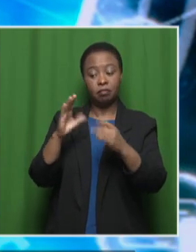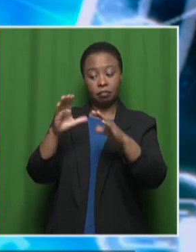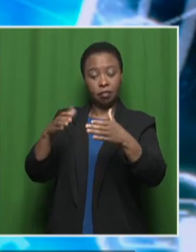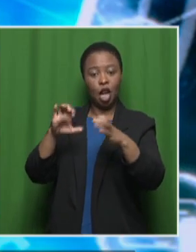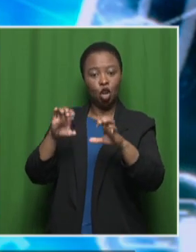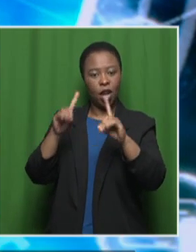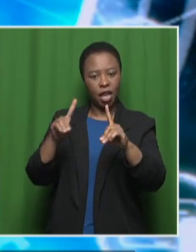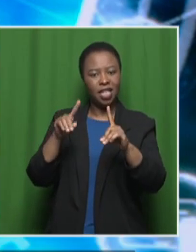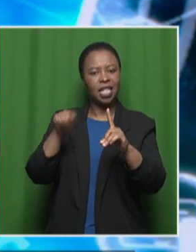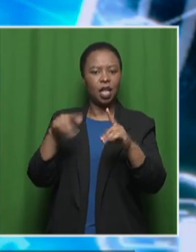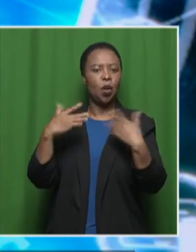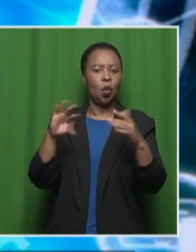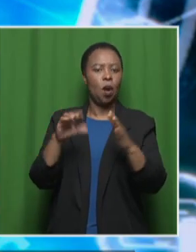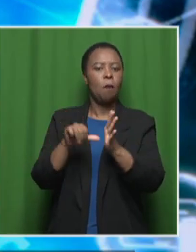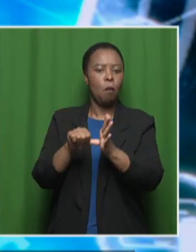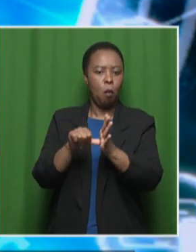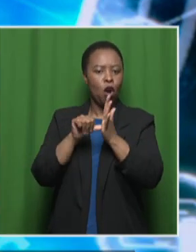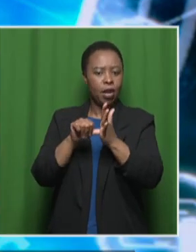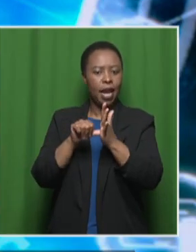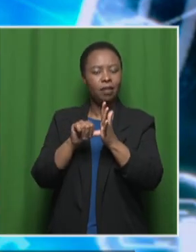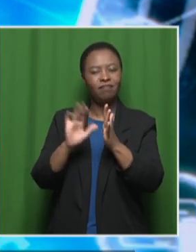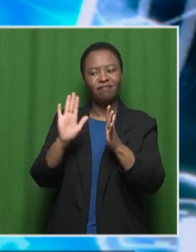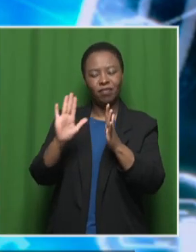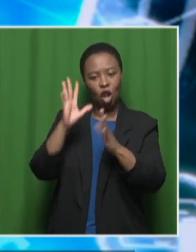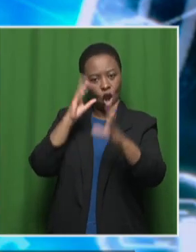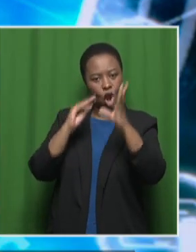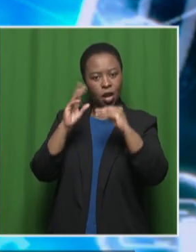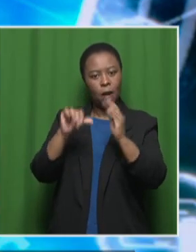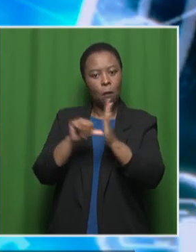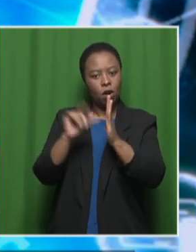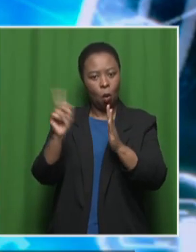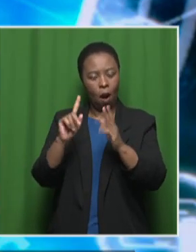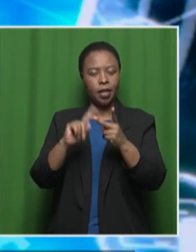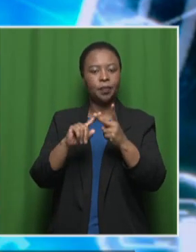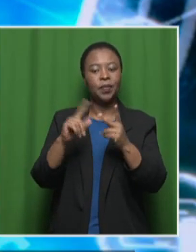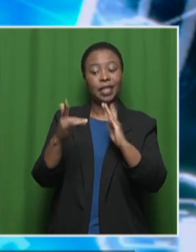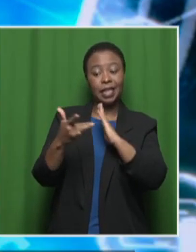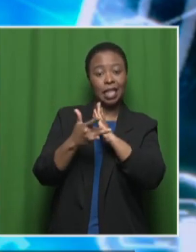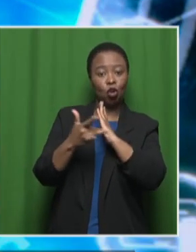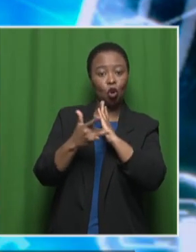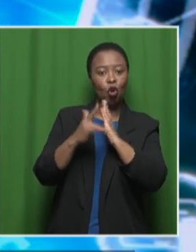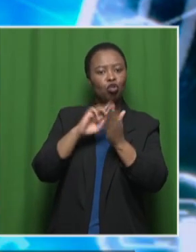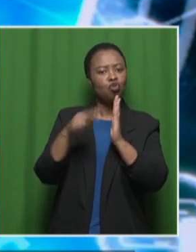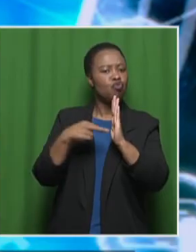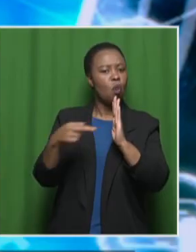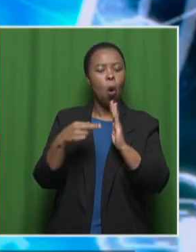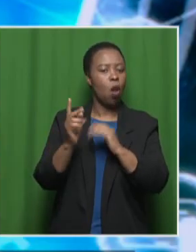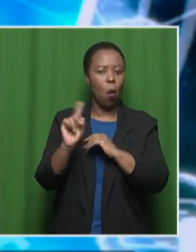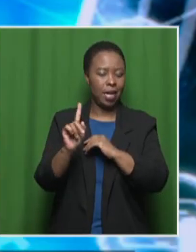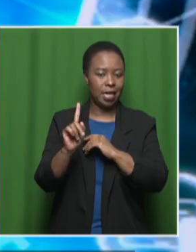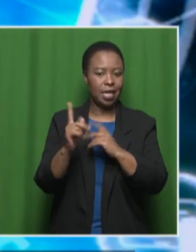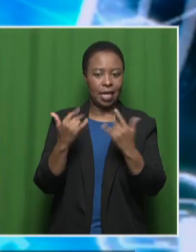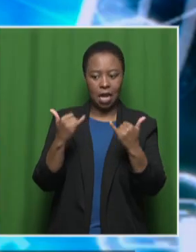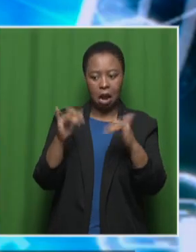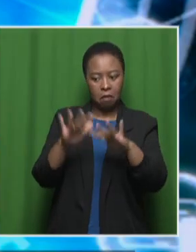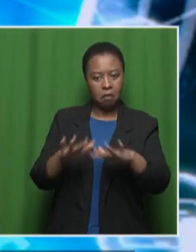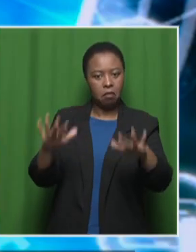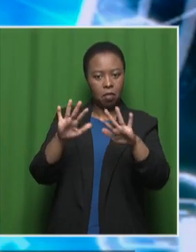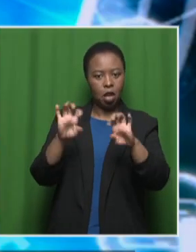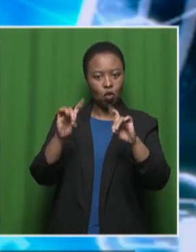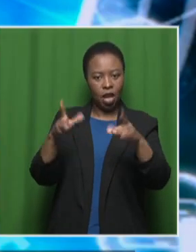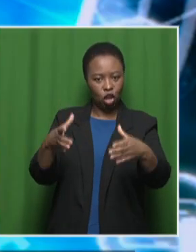it's essential to recognize the significance of effective learning and the role of technology in driving that process. So in this dynamic landscape, it is